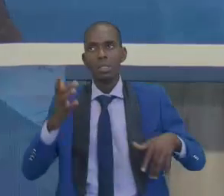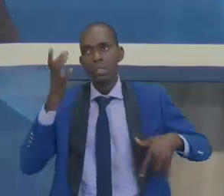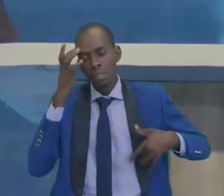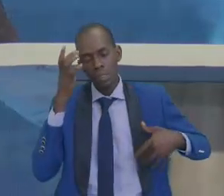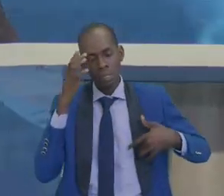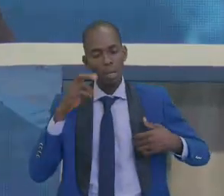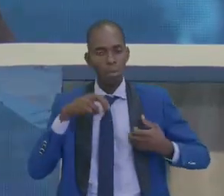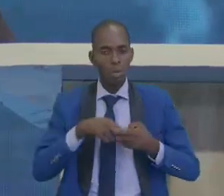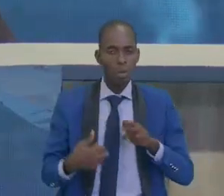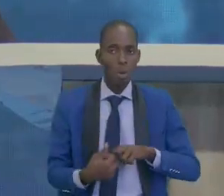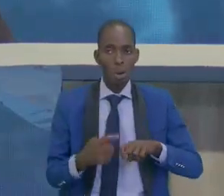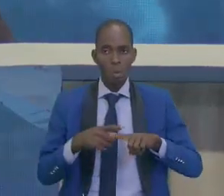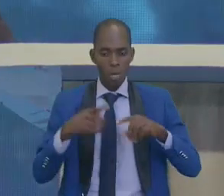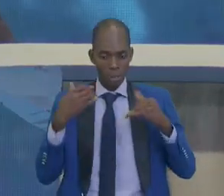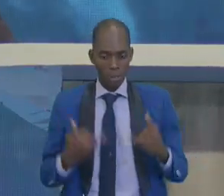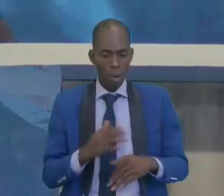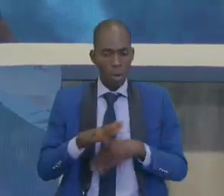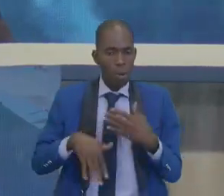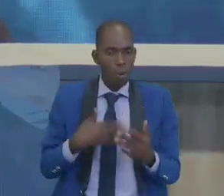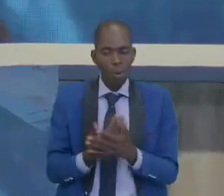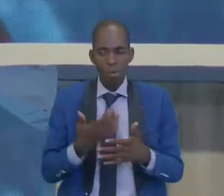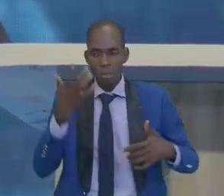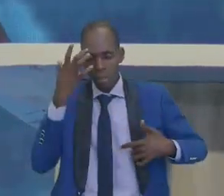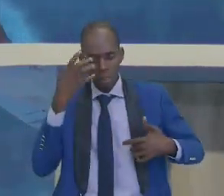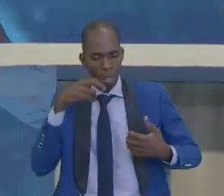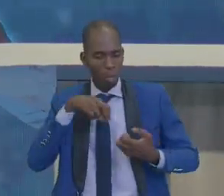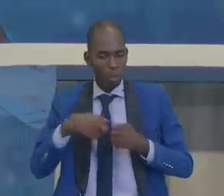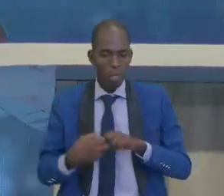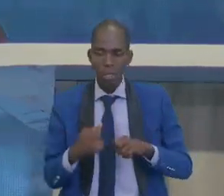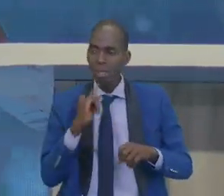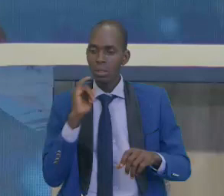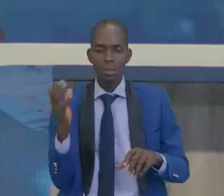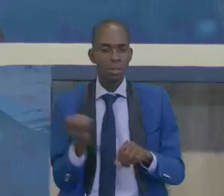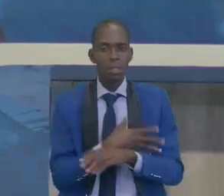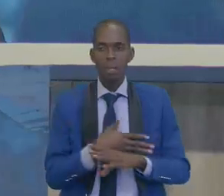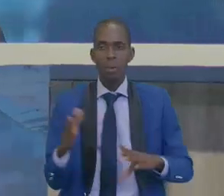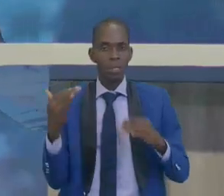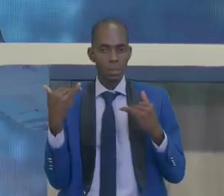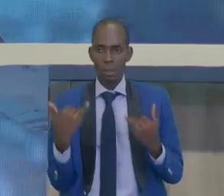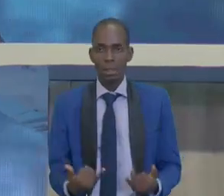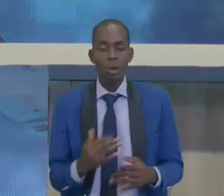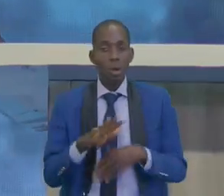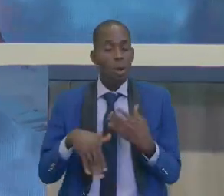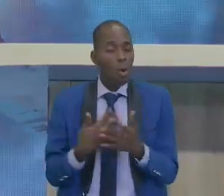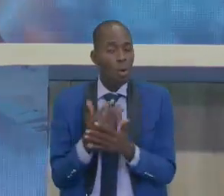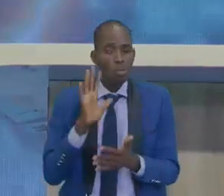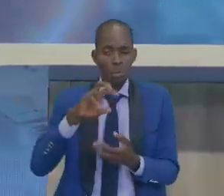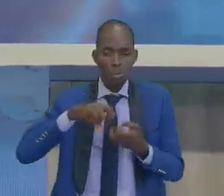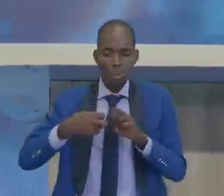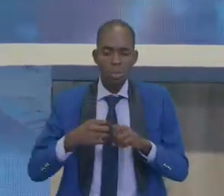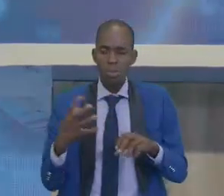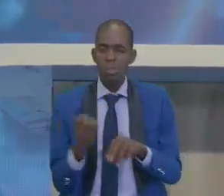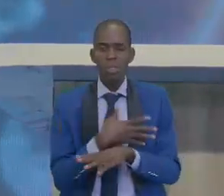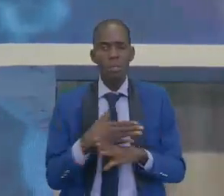But now all pain is gone. All plague is gone. All problems are gone.